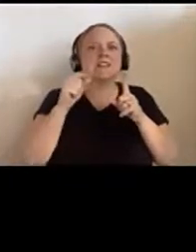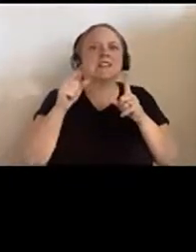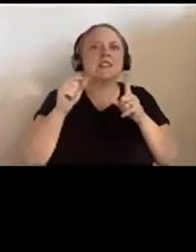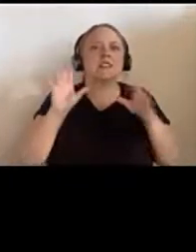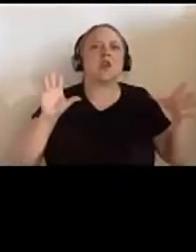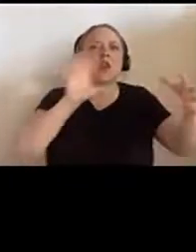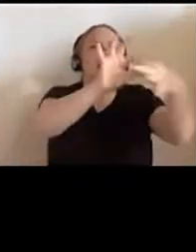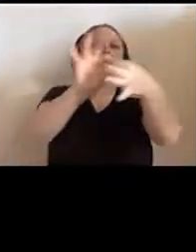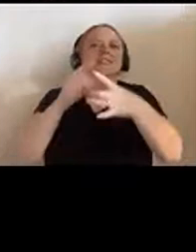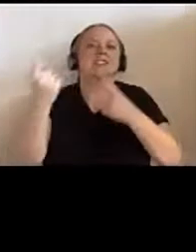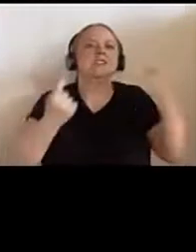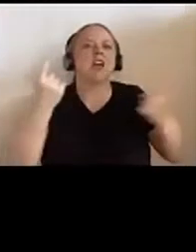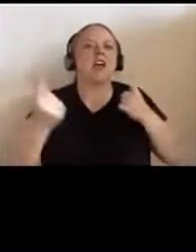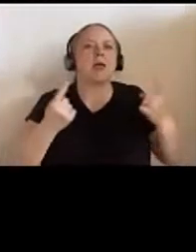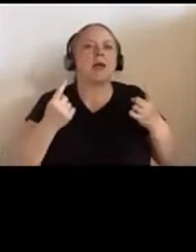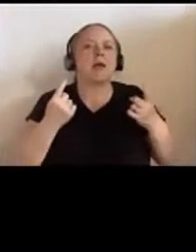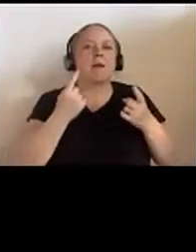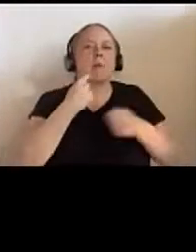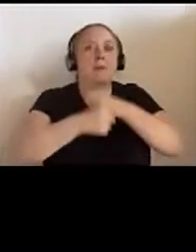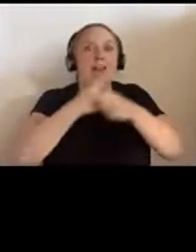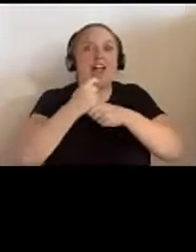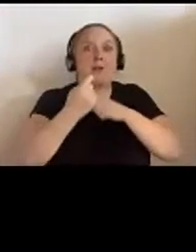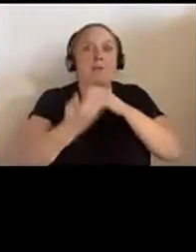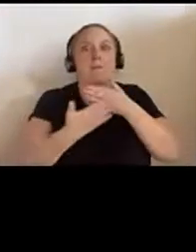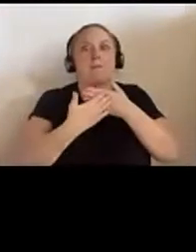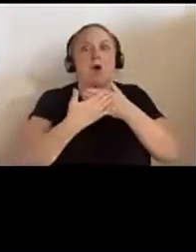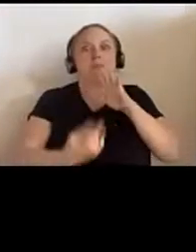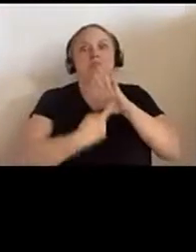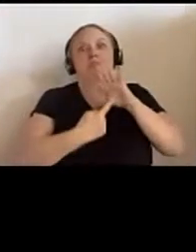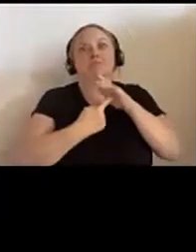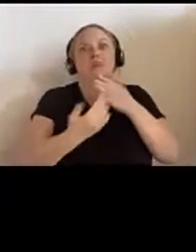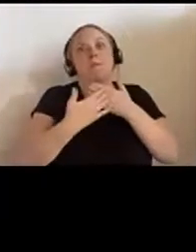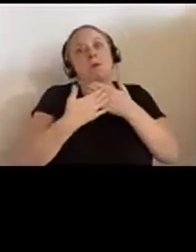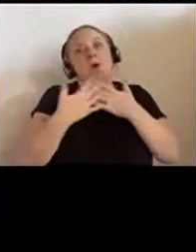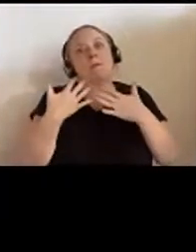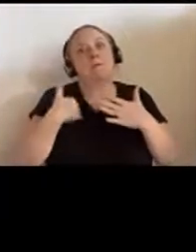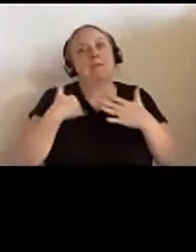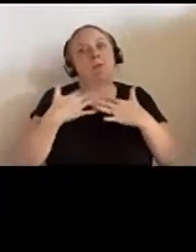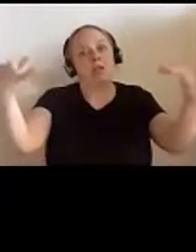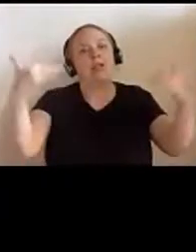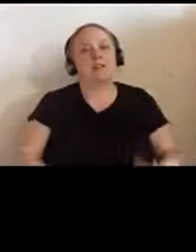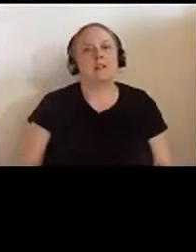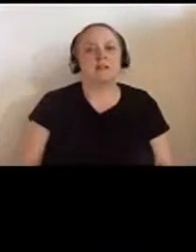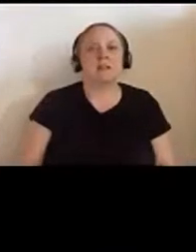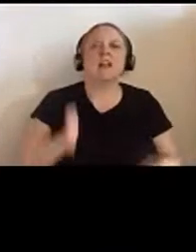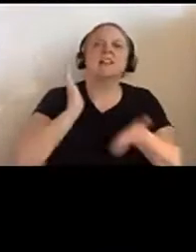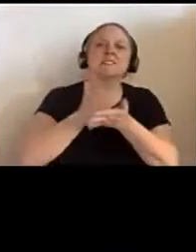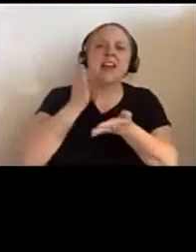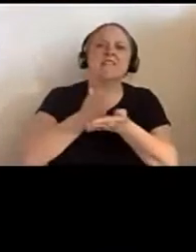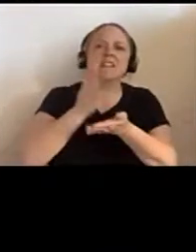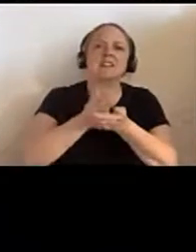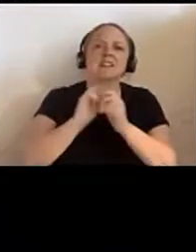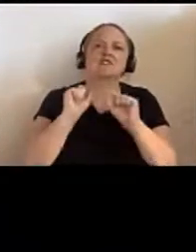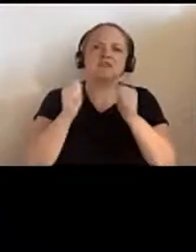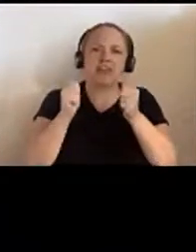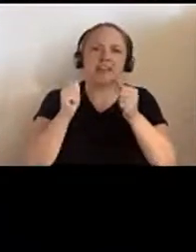became more imperative to more people. Definitely. I think that's a really great